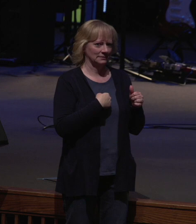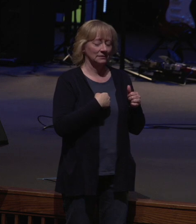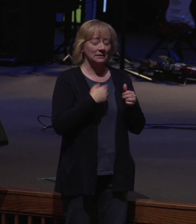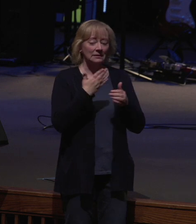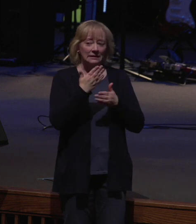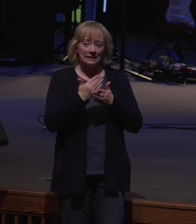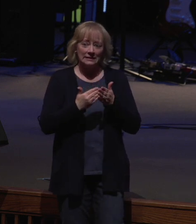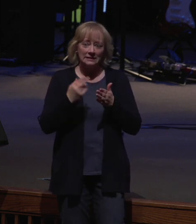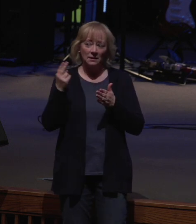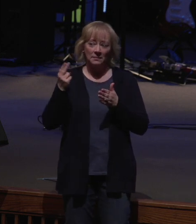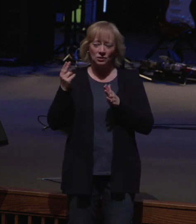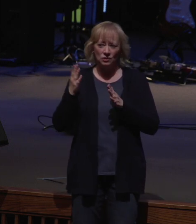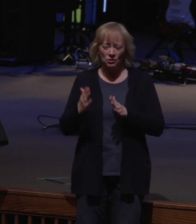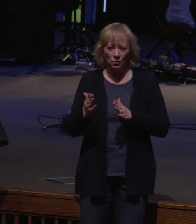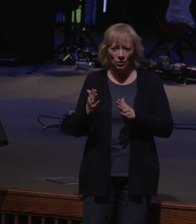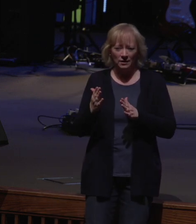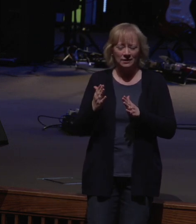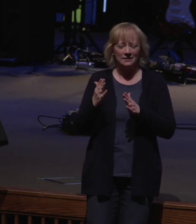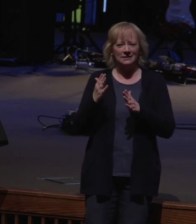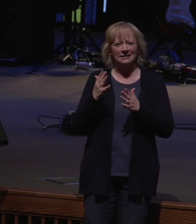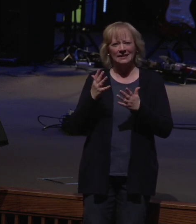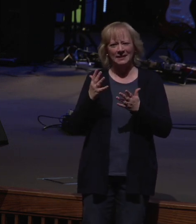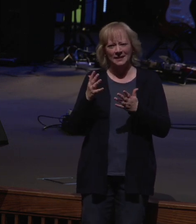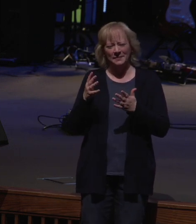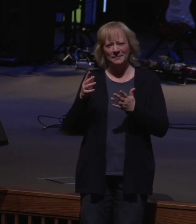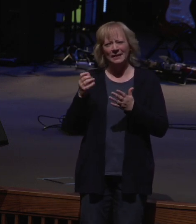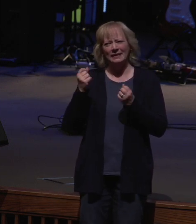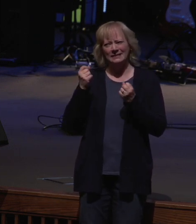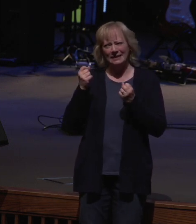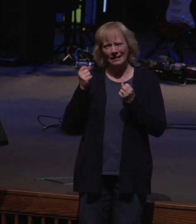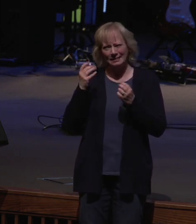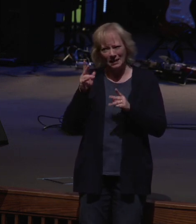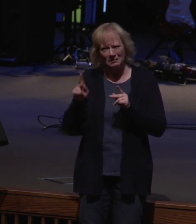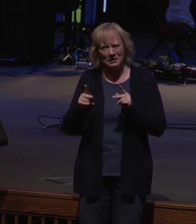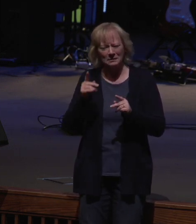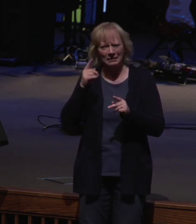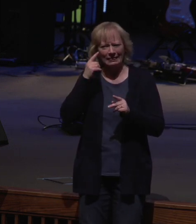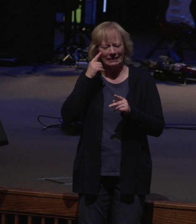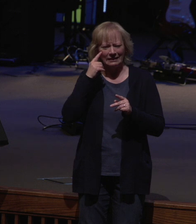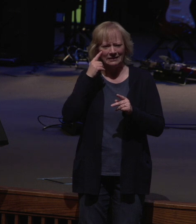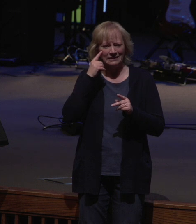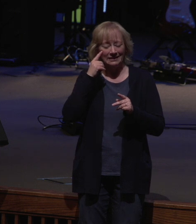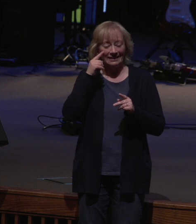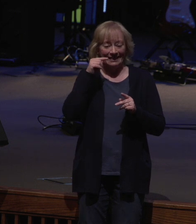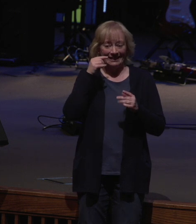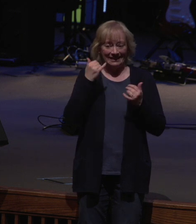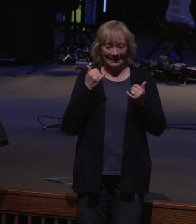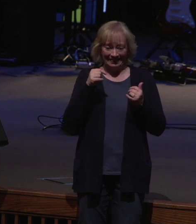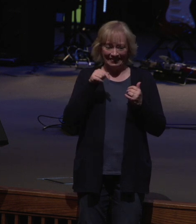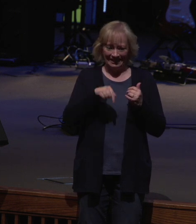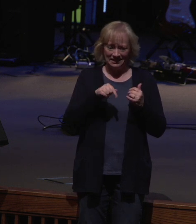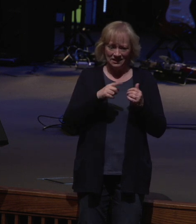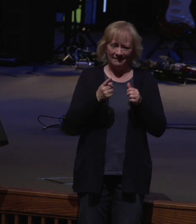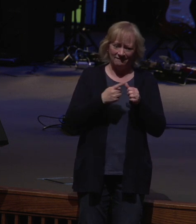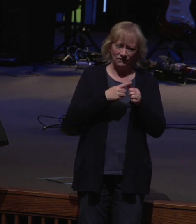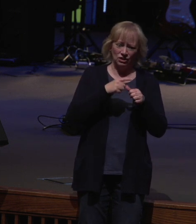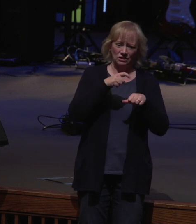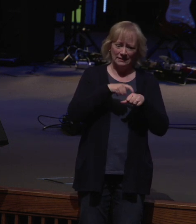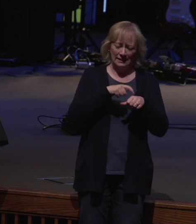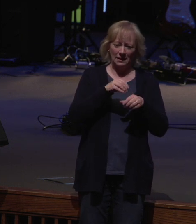biblical commentators, can't say it for certain, but a lot of people are like, this is actually the first time in history that we have a